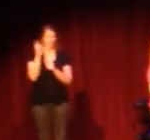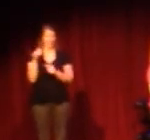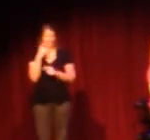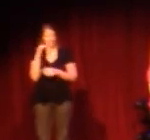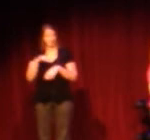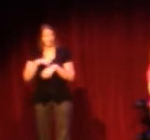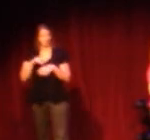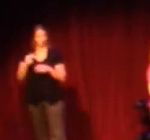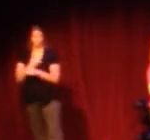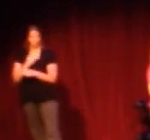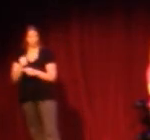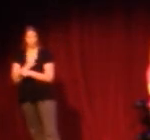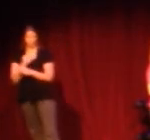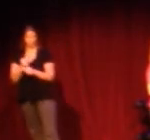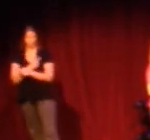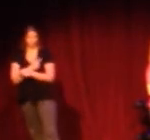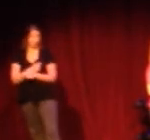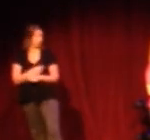something.